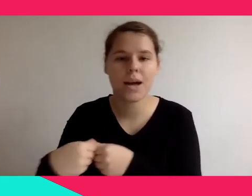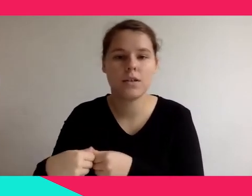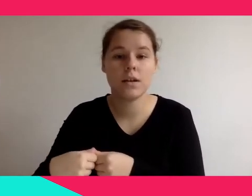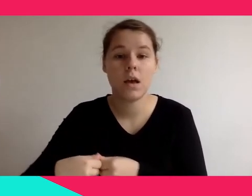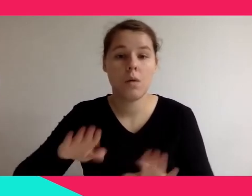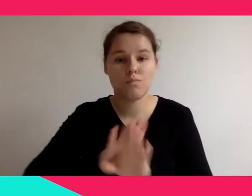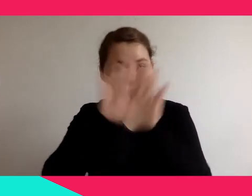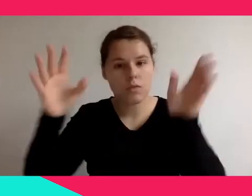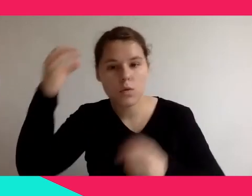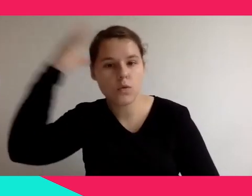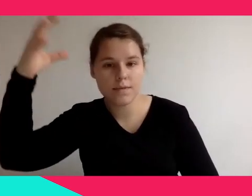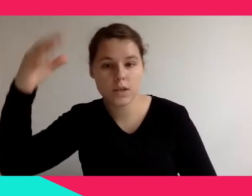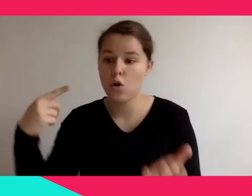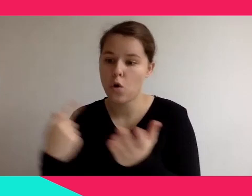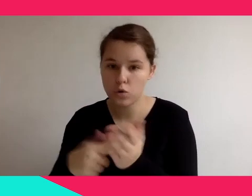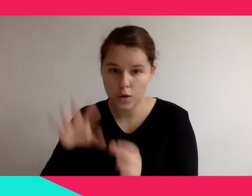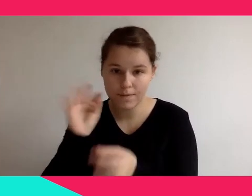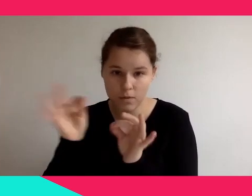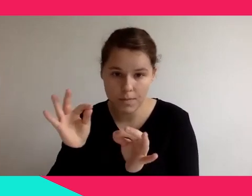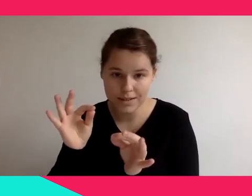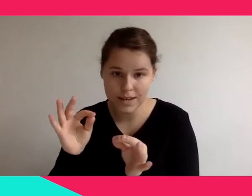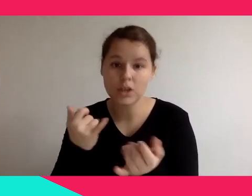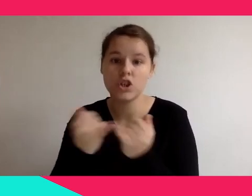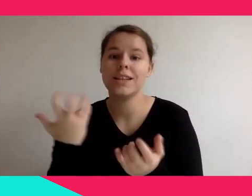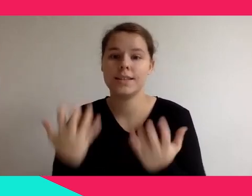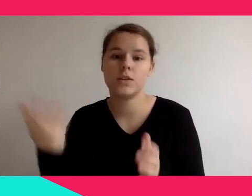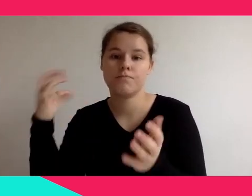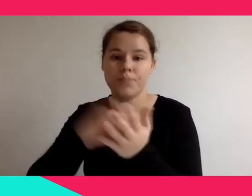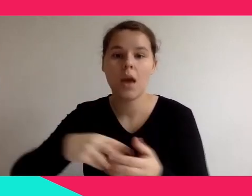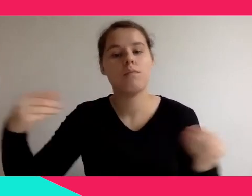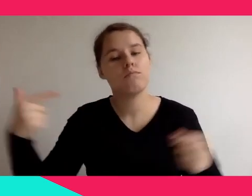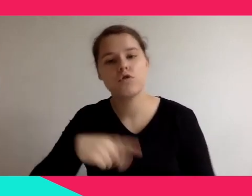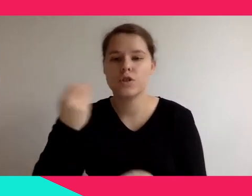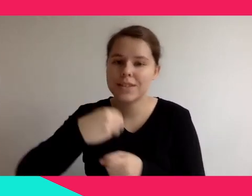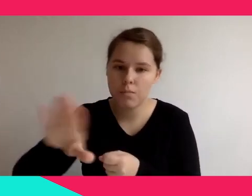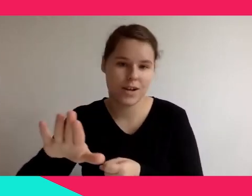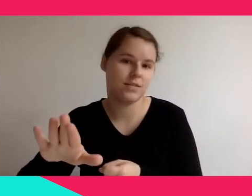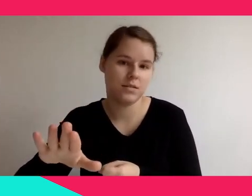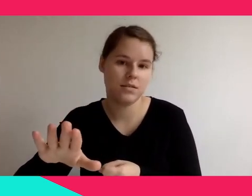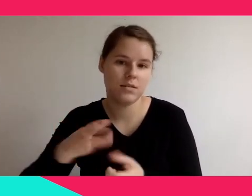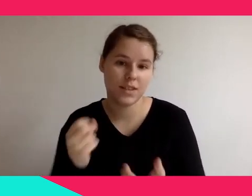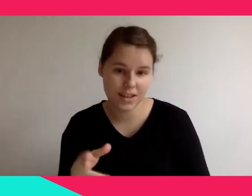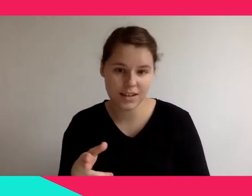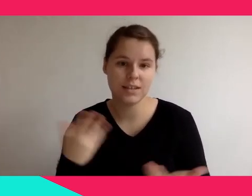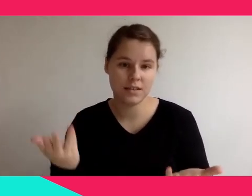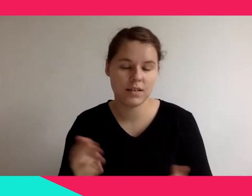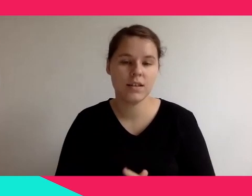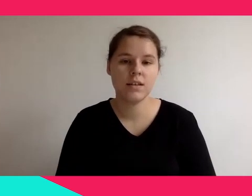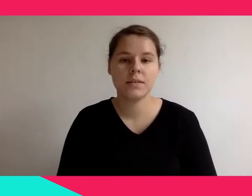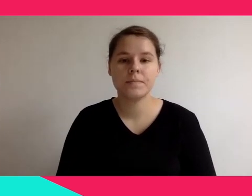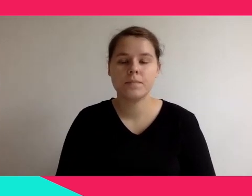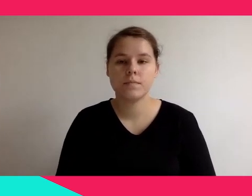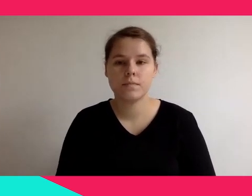sponsor, not for the works of art. Actually, we even told their ad department to go